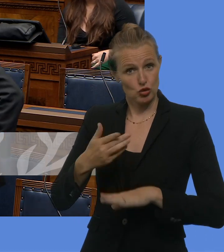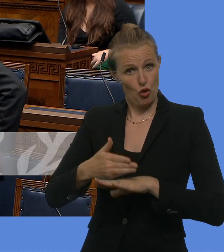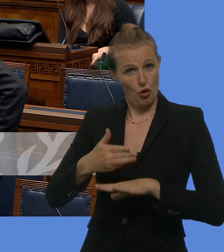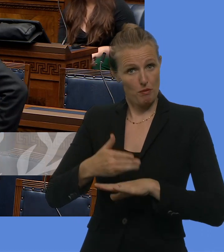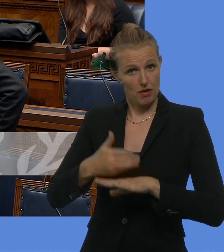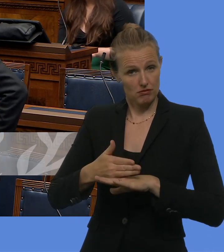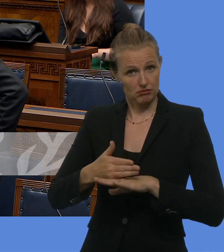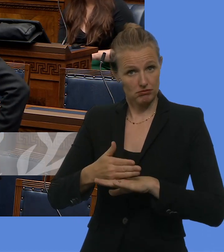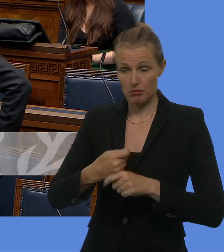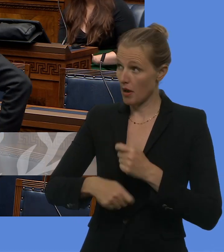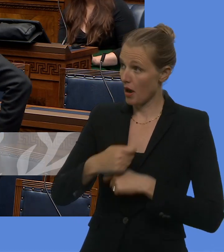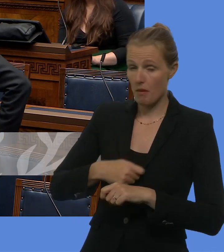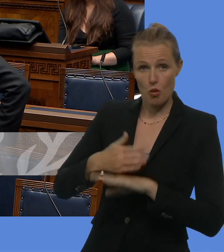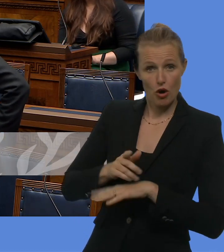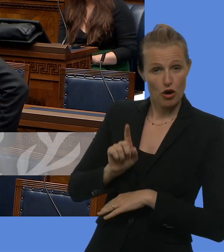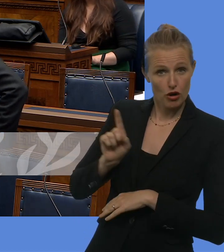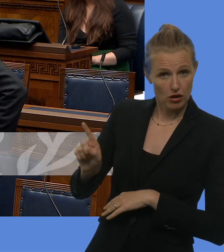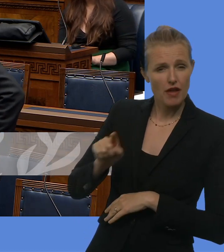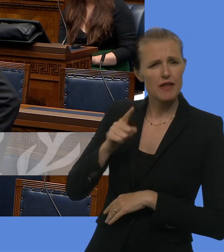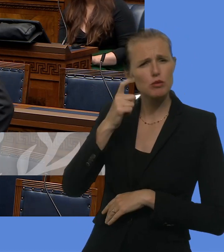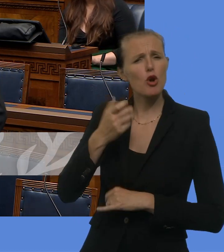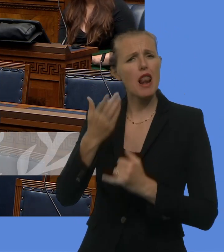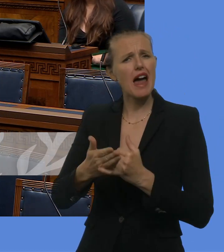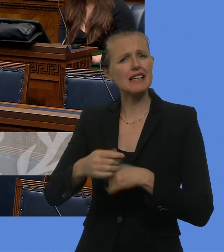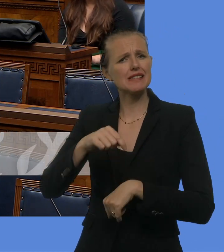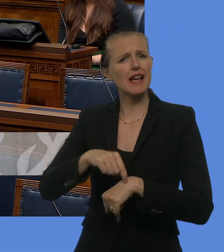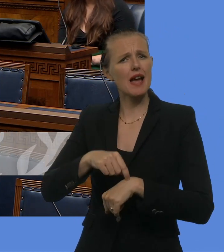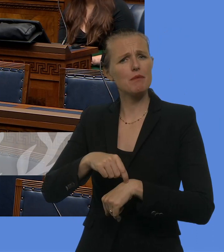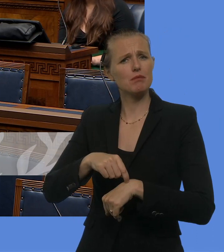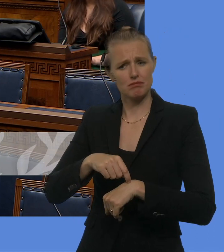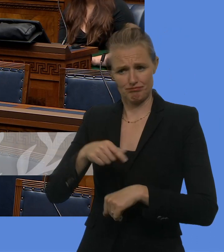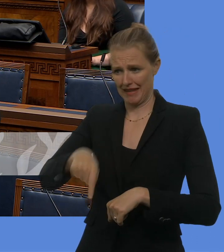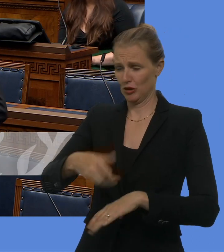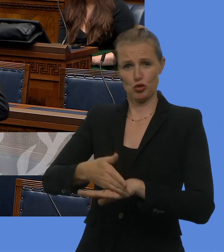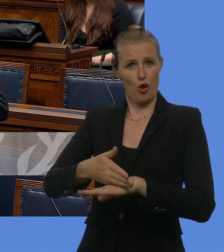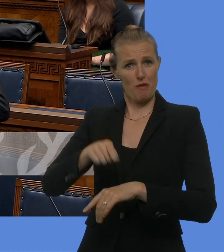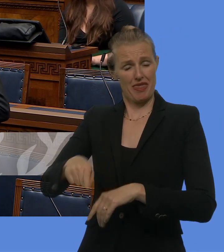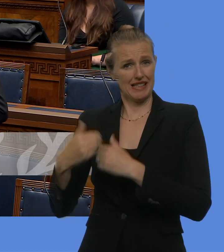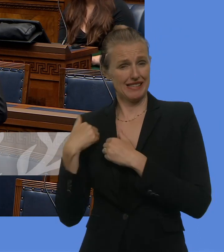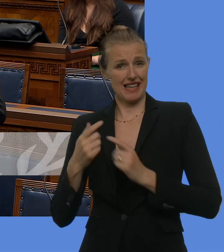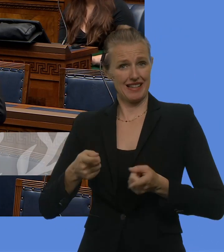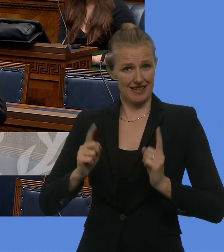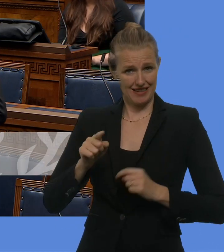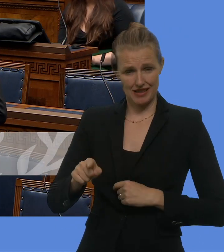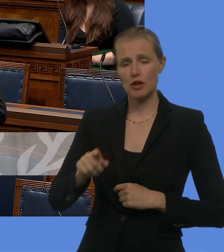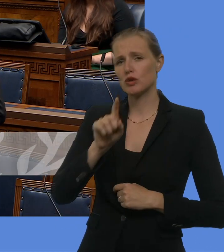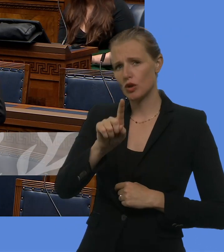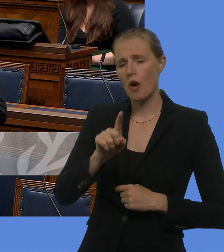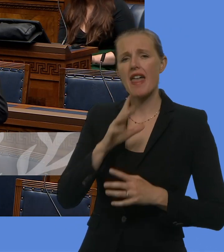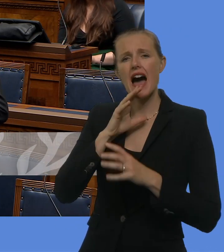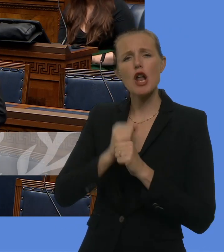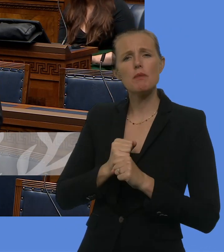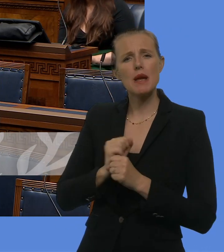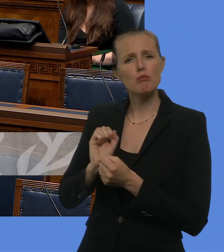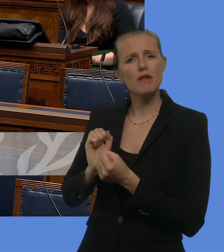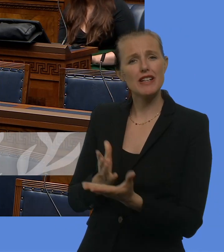chamber as Minister answering questions. You've now had several weeks to consider whether to appeal the High Court's scathing rejection of the anonymity provisions in